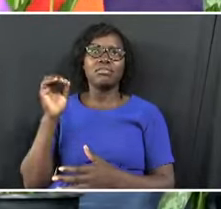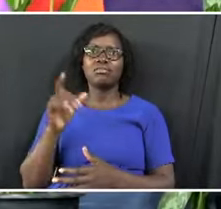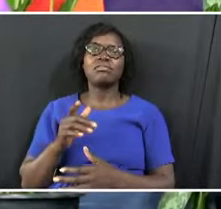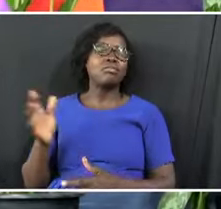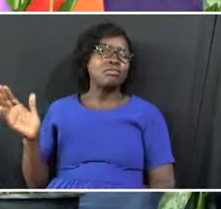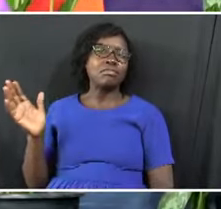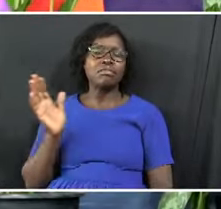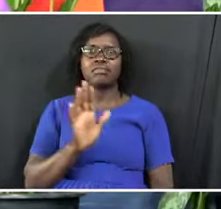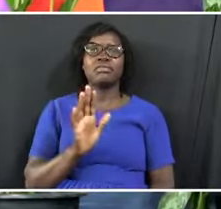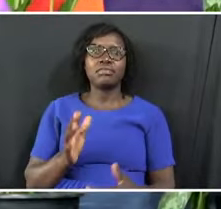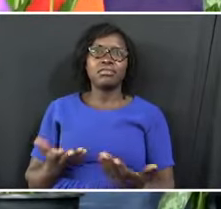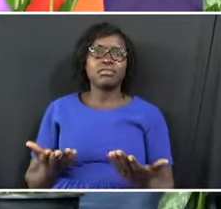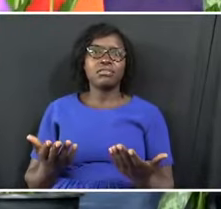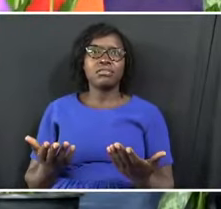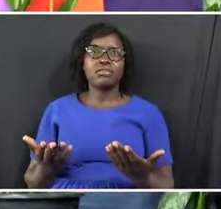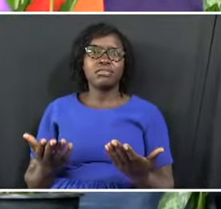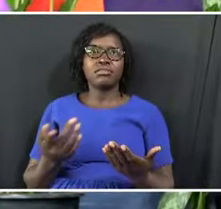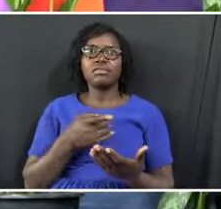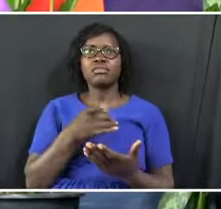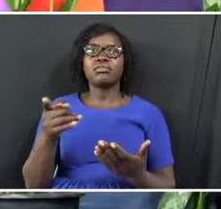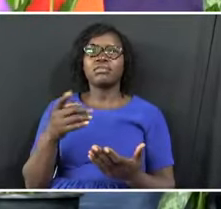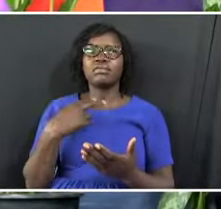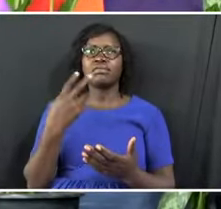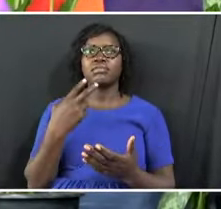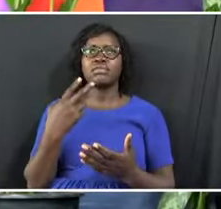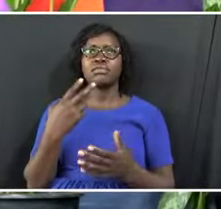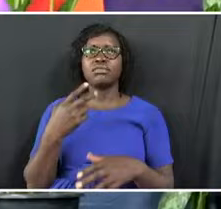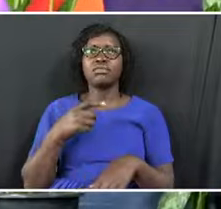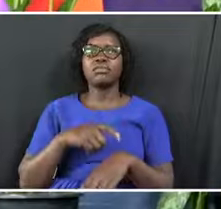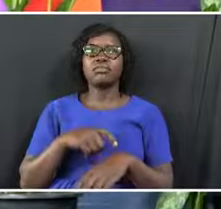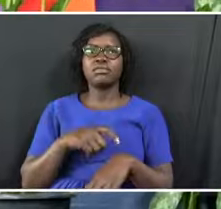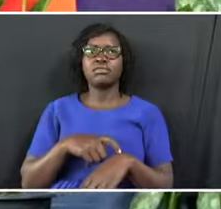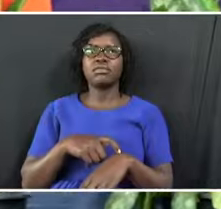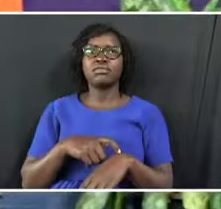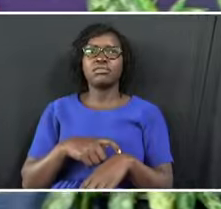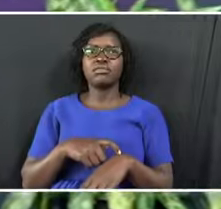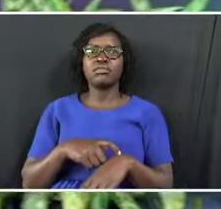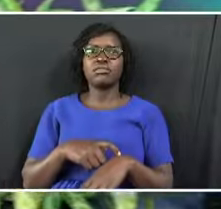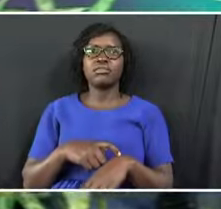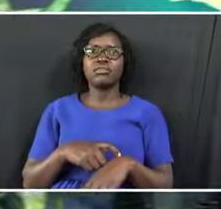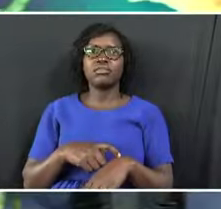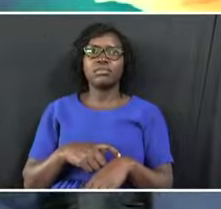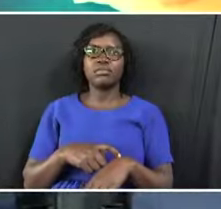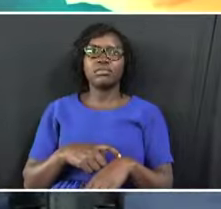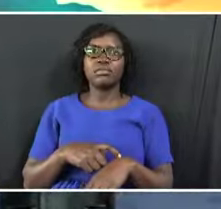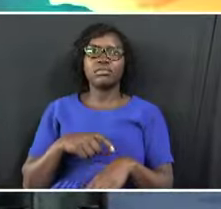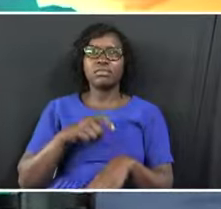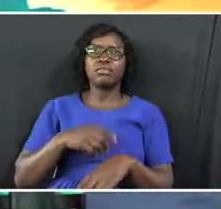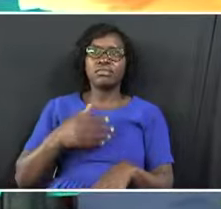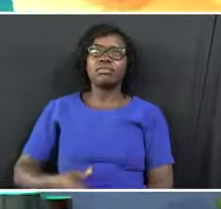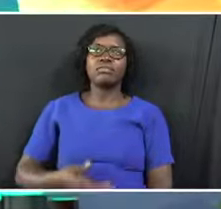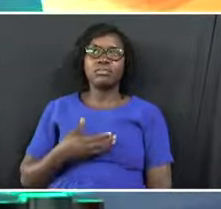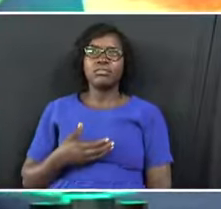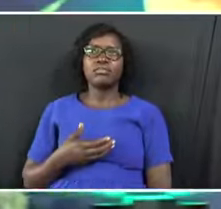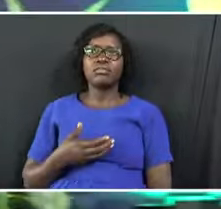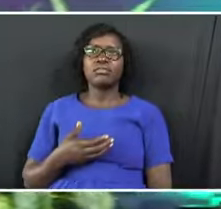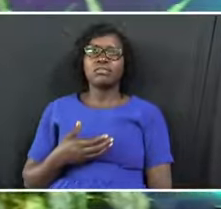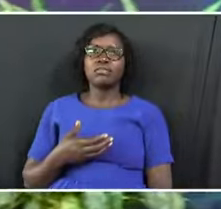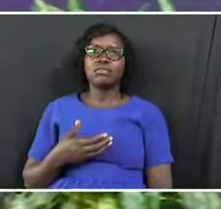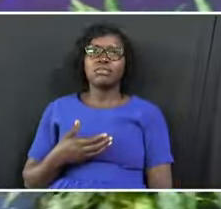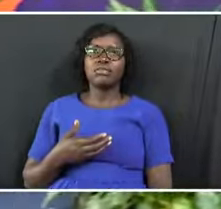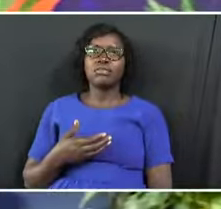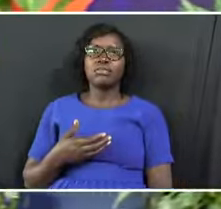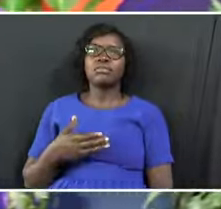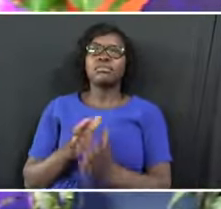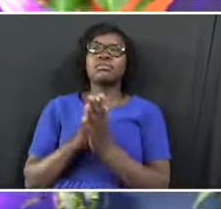slapped. There are those people when they are angered, when they are annoyed, even cuts in the house, they are